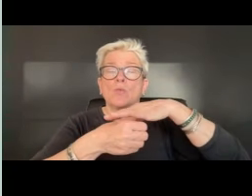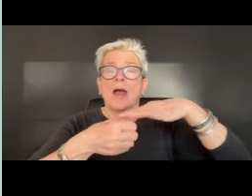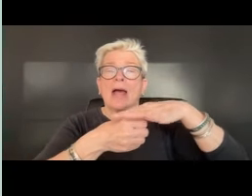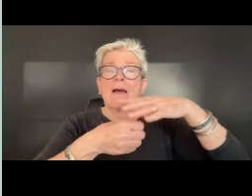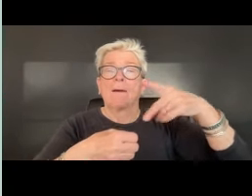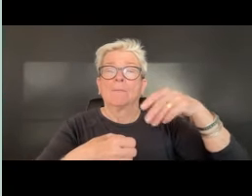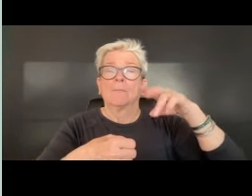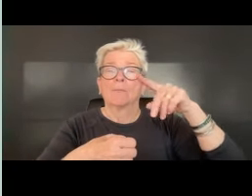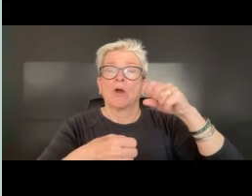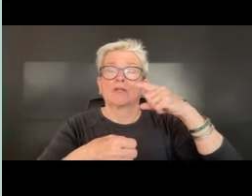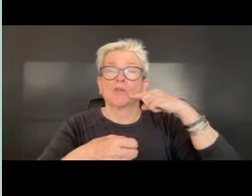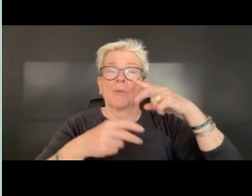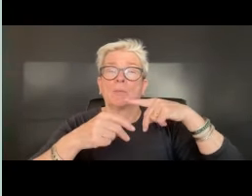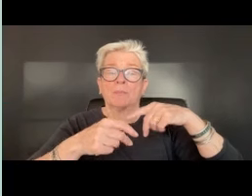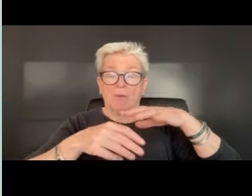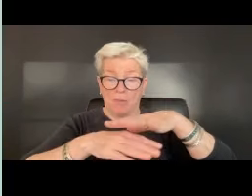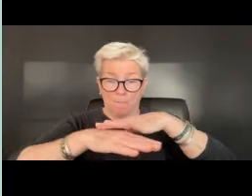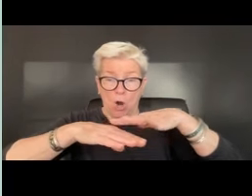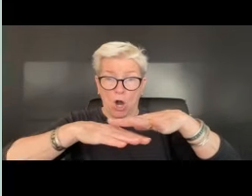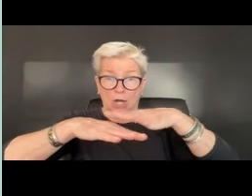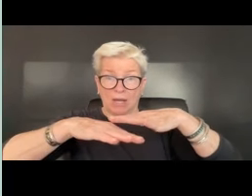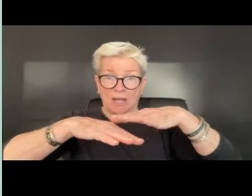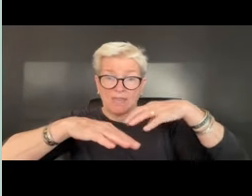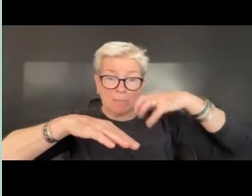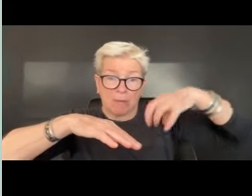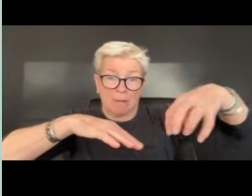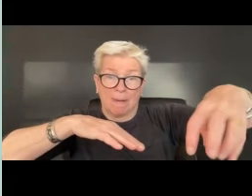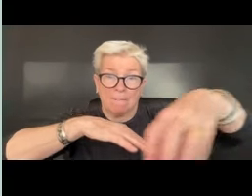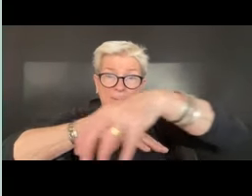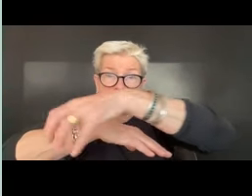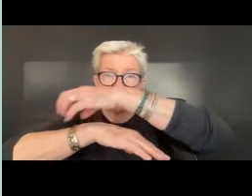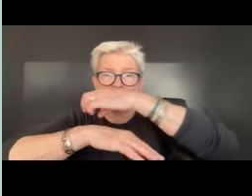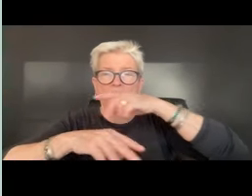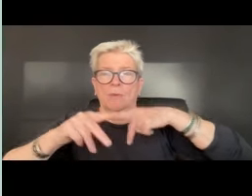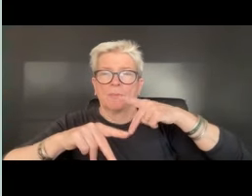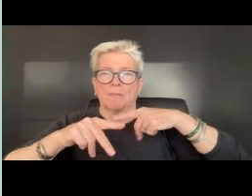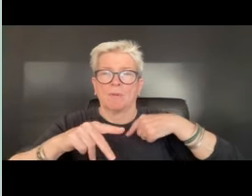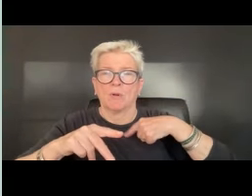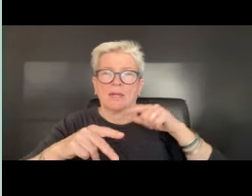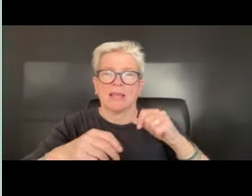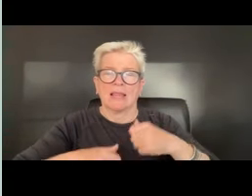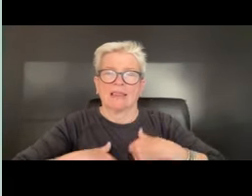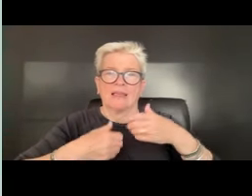close to them? One of the proposed centers is near Maple Leaf Park and is a great example.